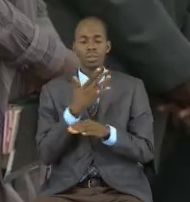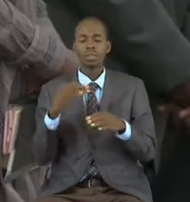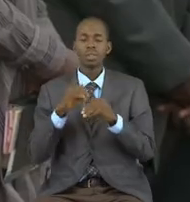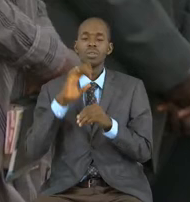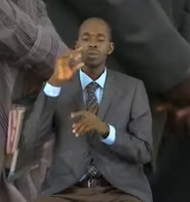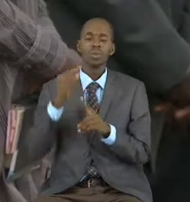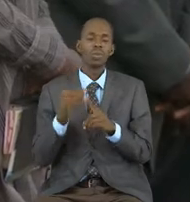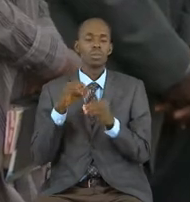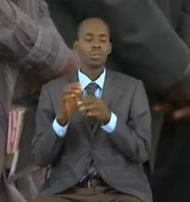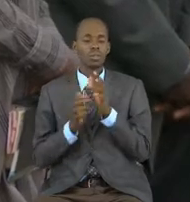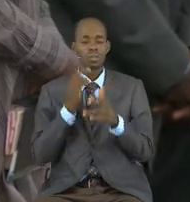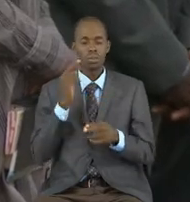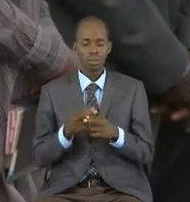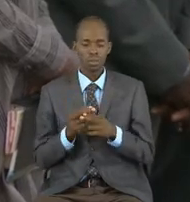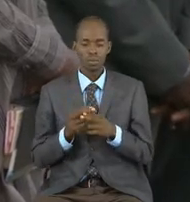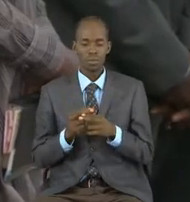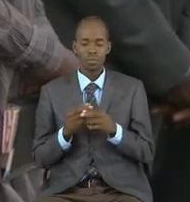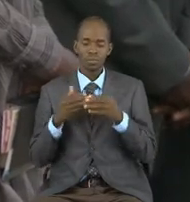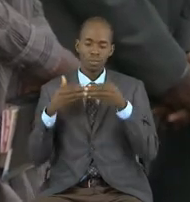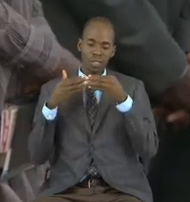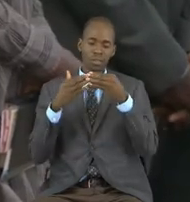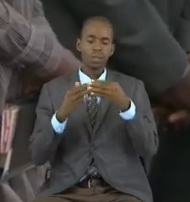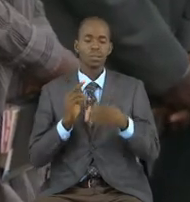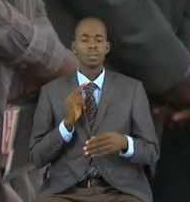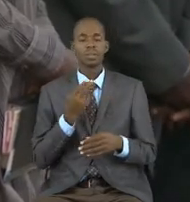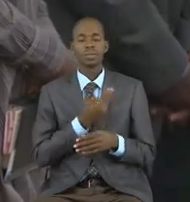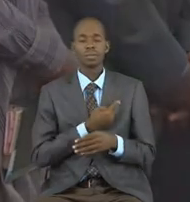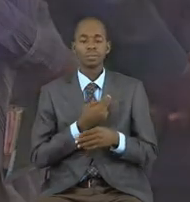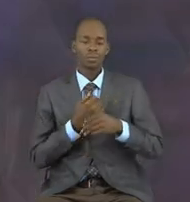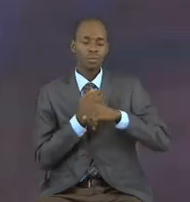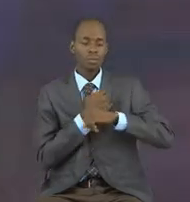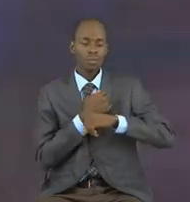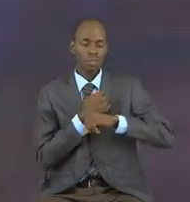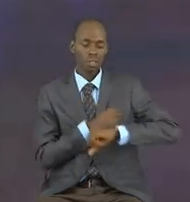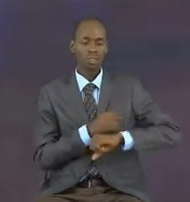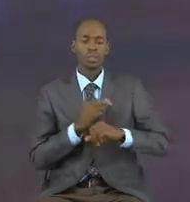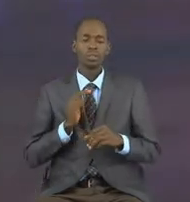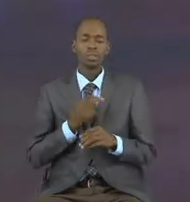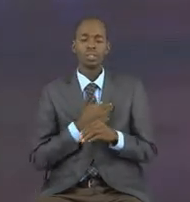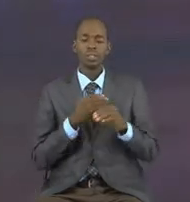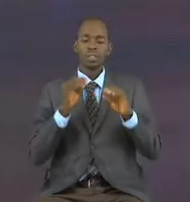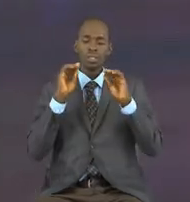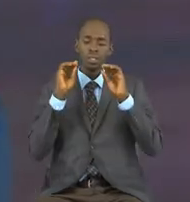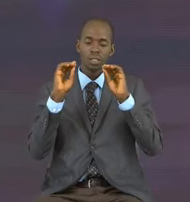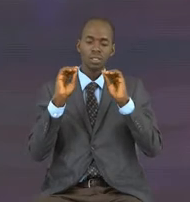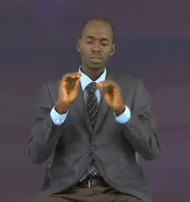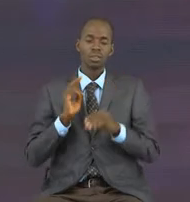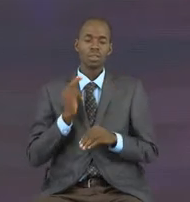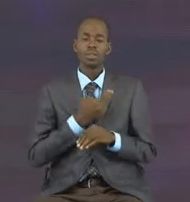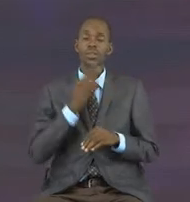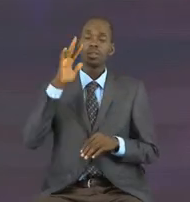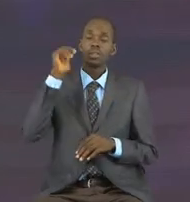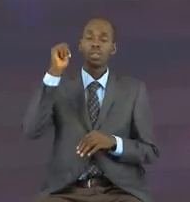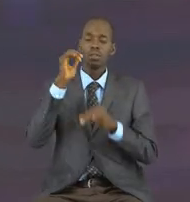name. Lead us, guide us, teach us yourself, instruct us